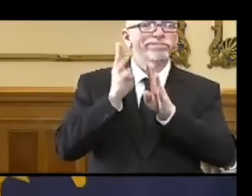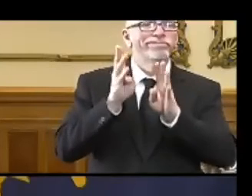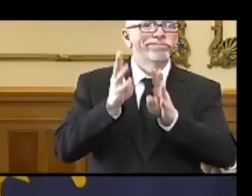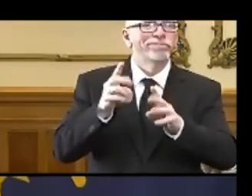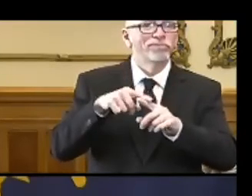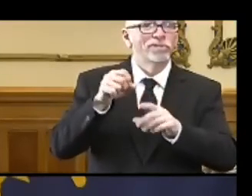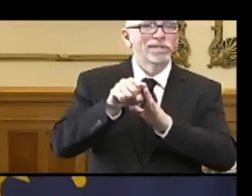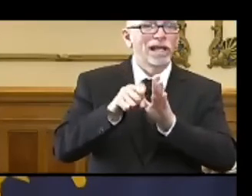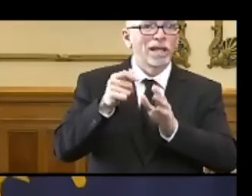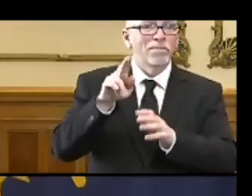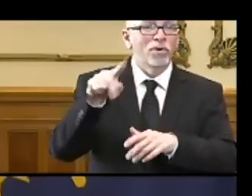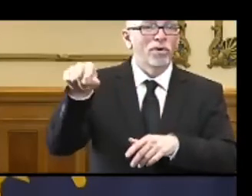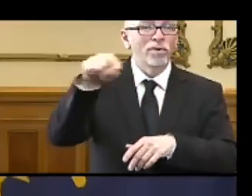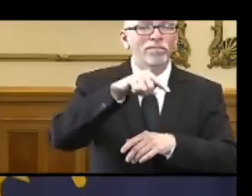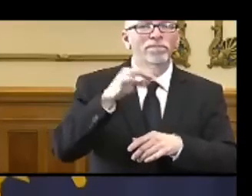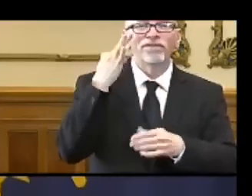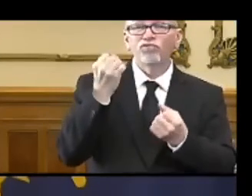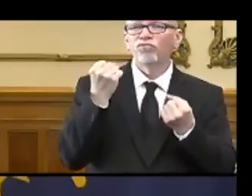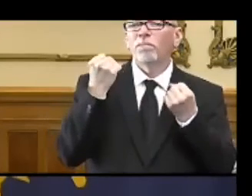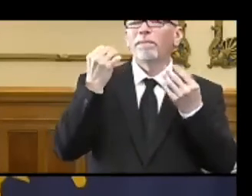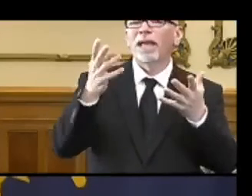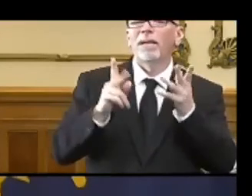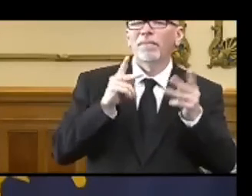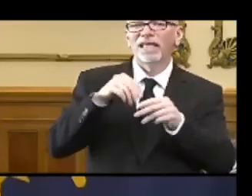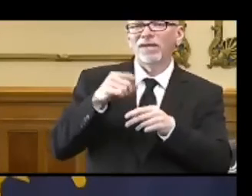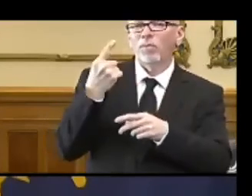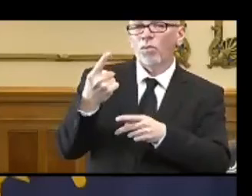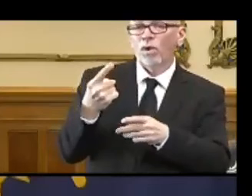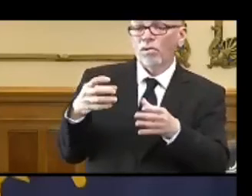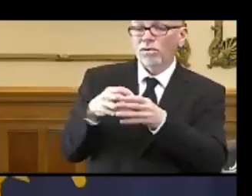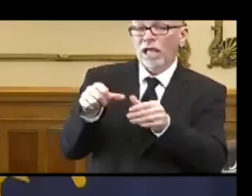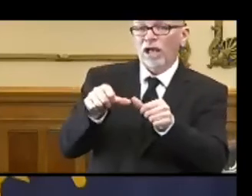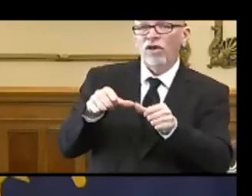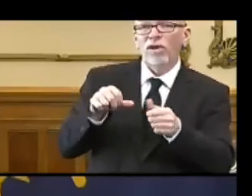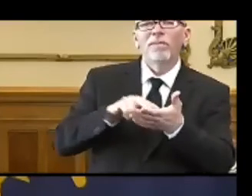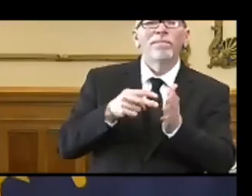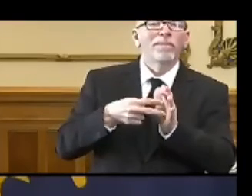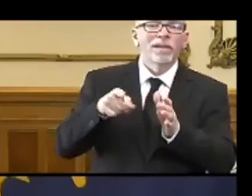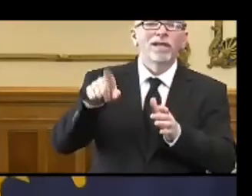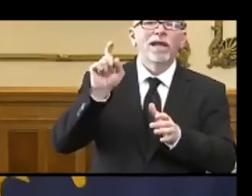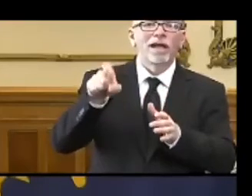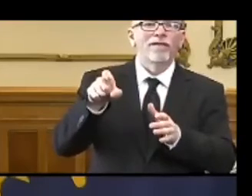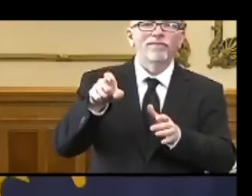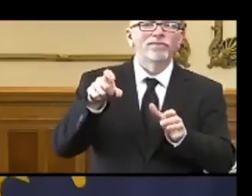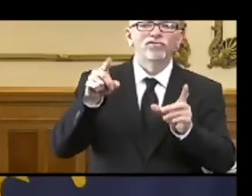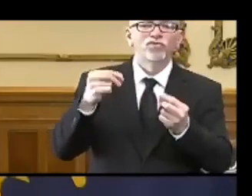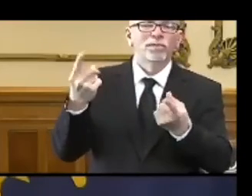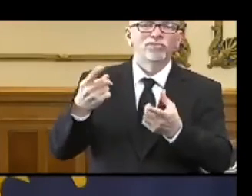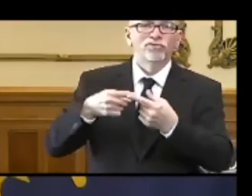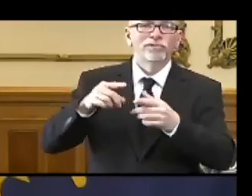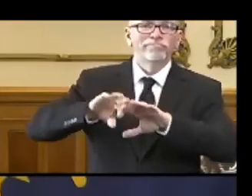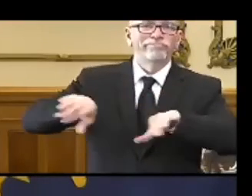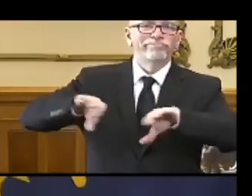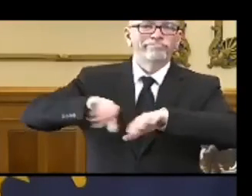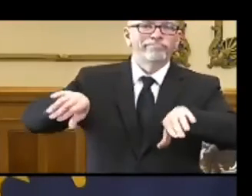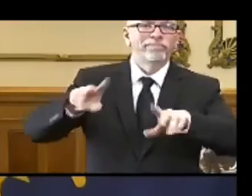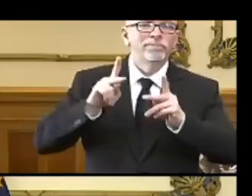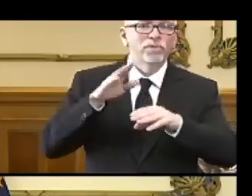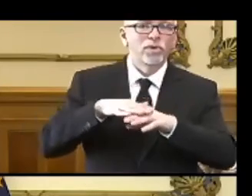we have too many people in one confined area, then we're going to just have to take appropriate action come